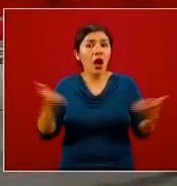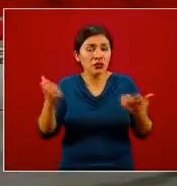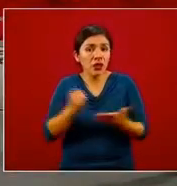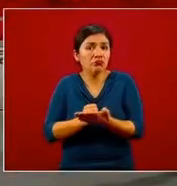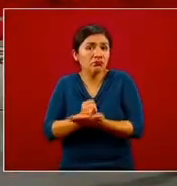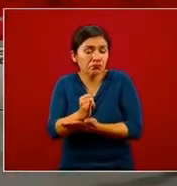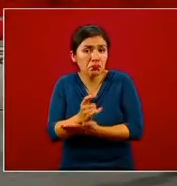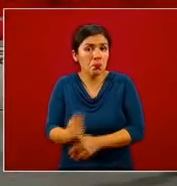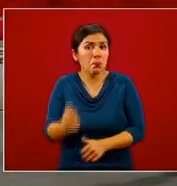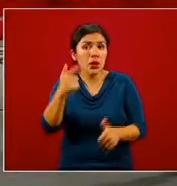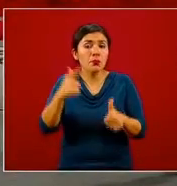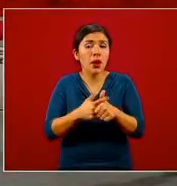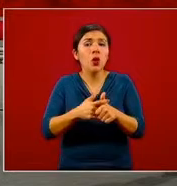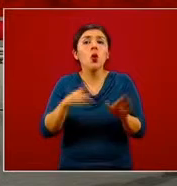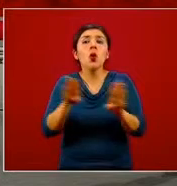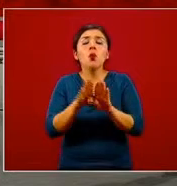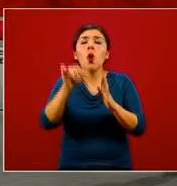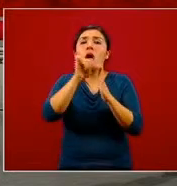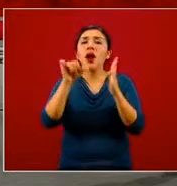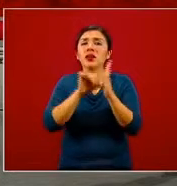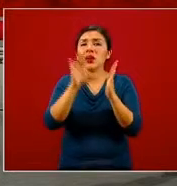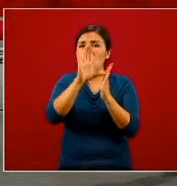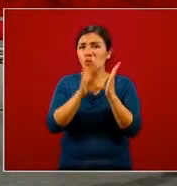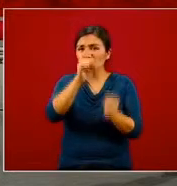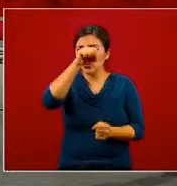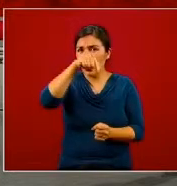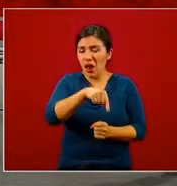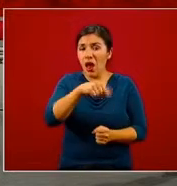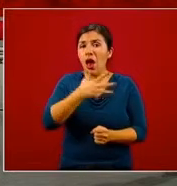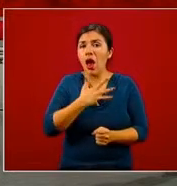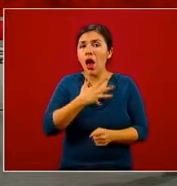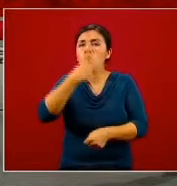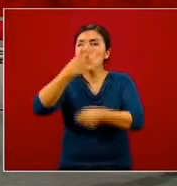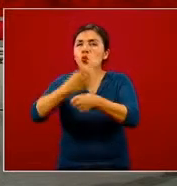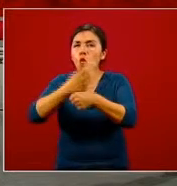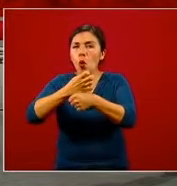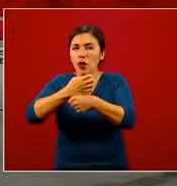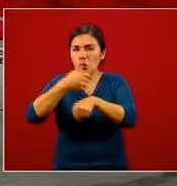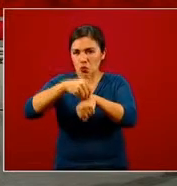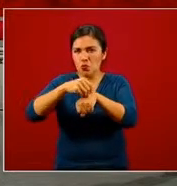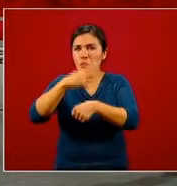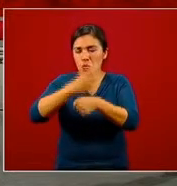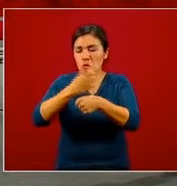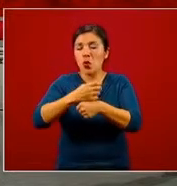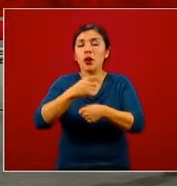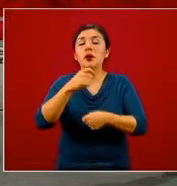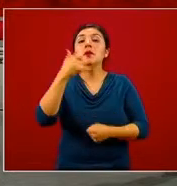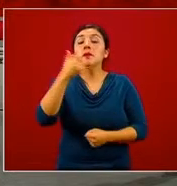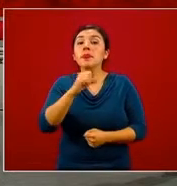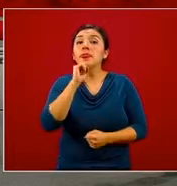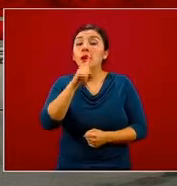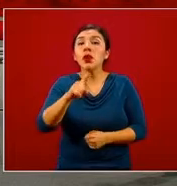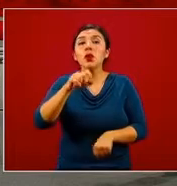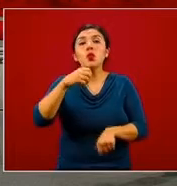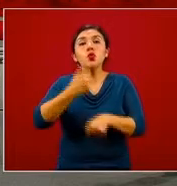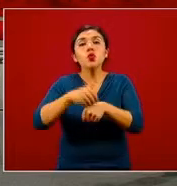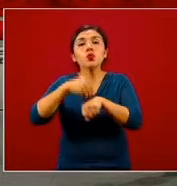happened before. And then the Ministry of Health has the power,